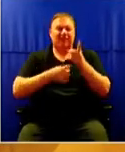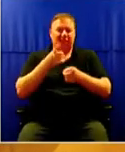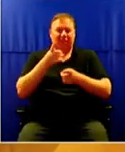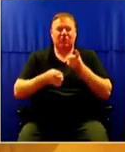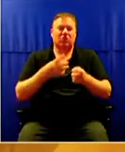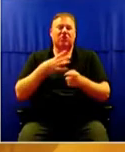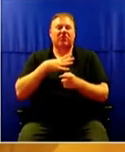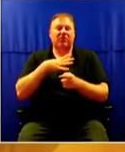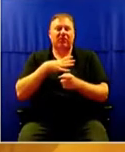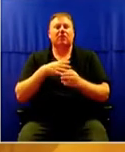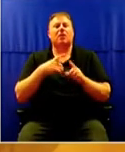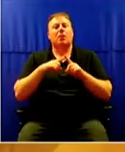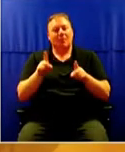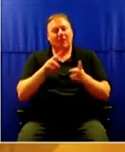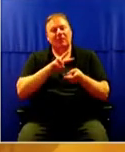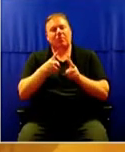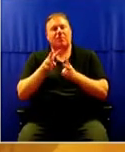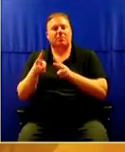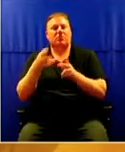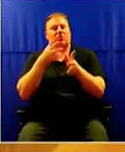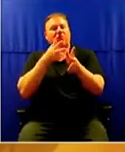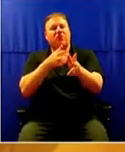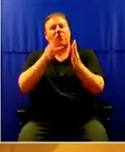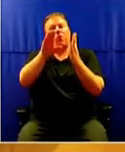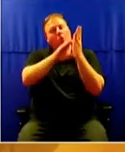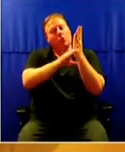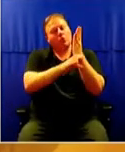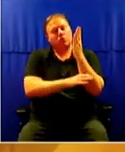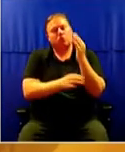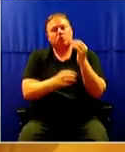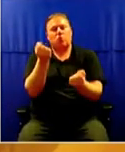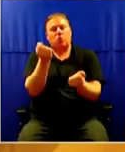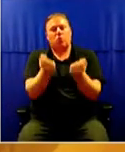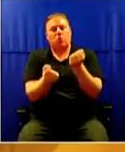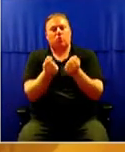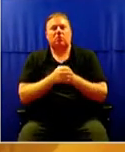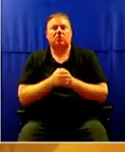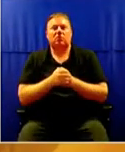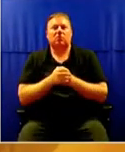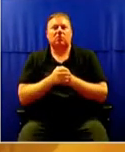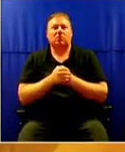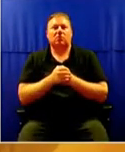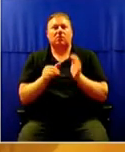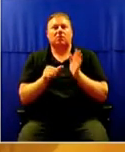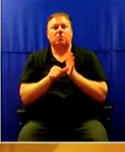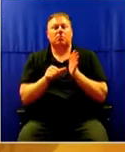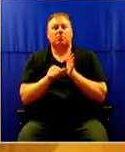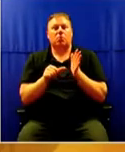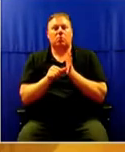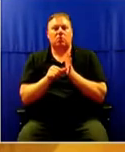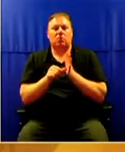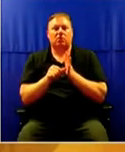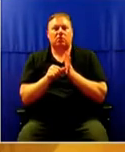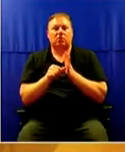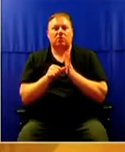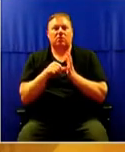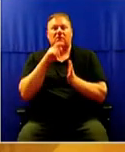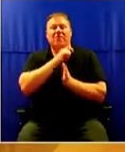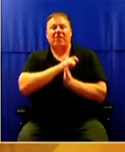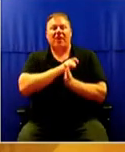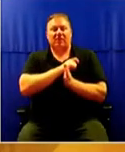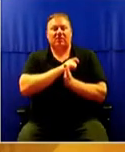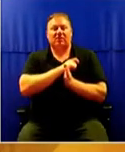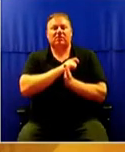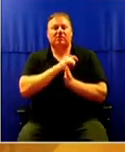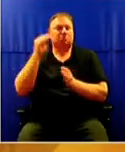amendments are in terms of the Constitutional Court, and therefore it is important for us to consider the fact that the